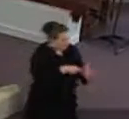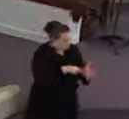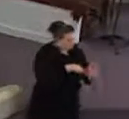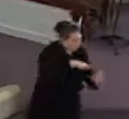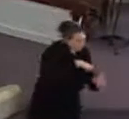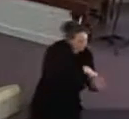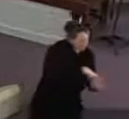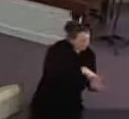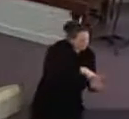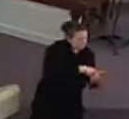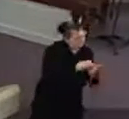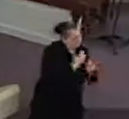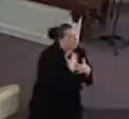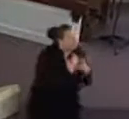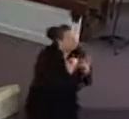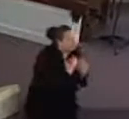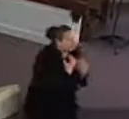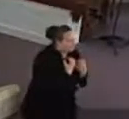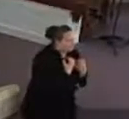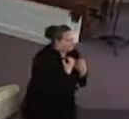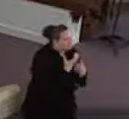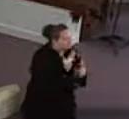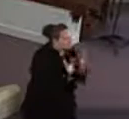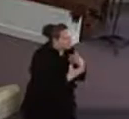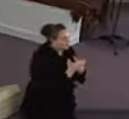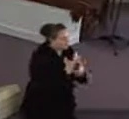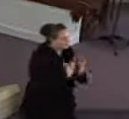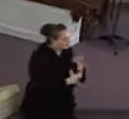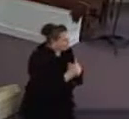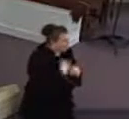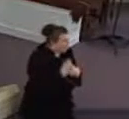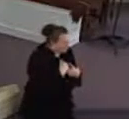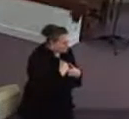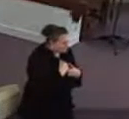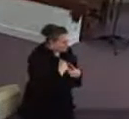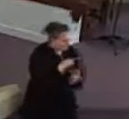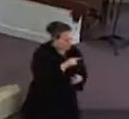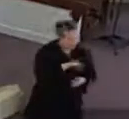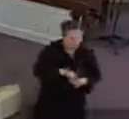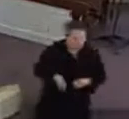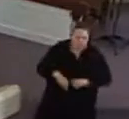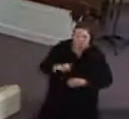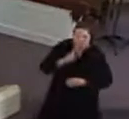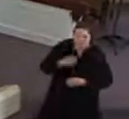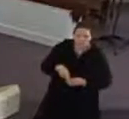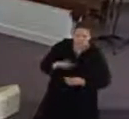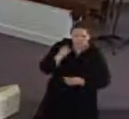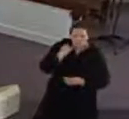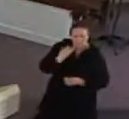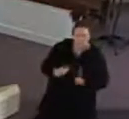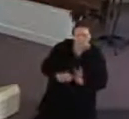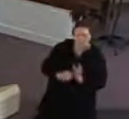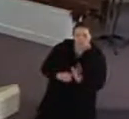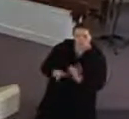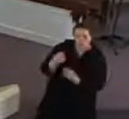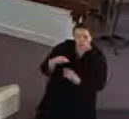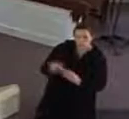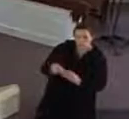her knees and pleaded with the queen to have compassion on her. And the queen replied, "If I show you